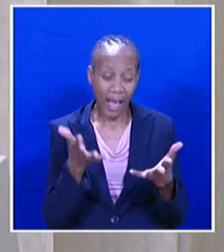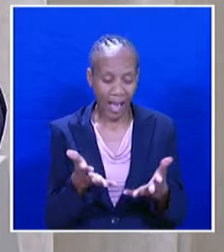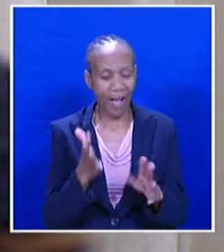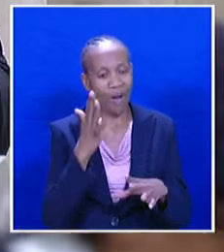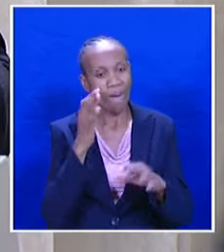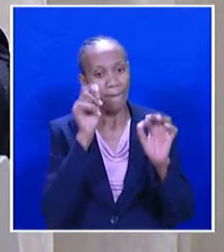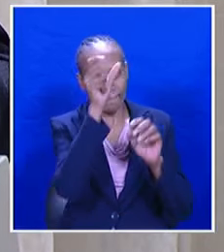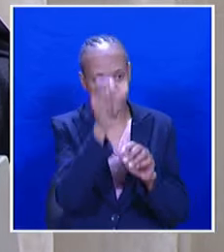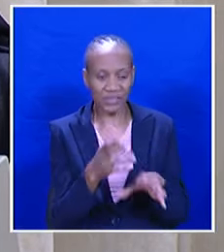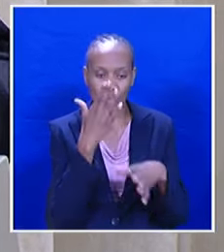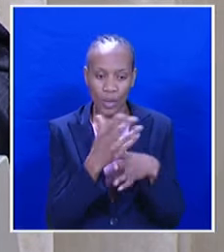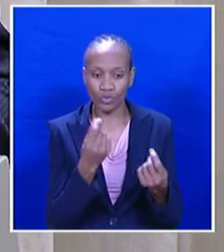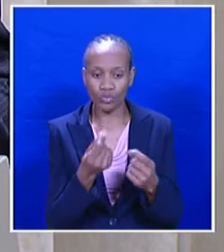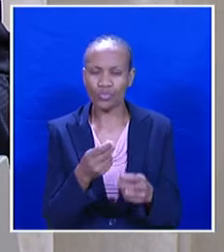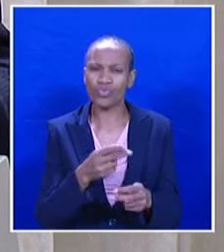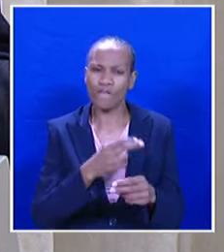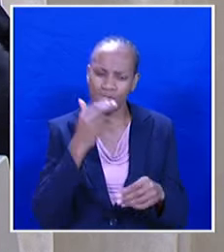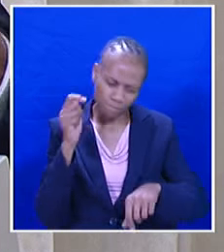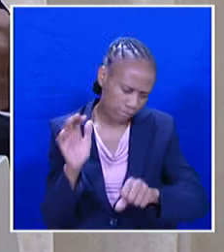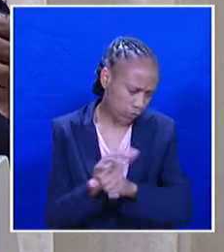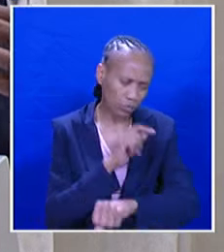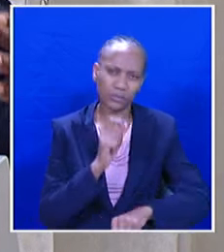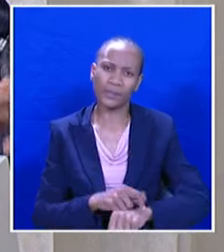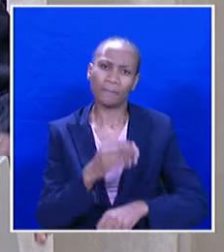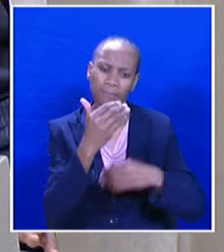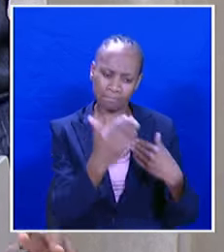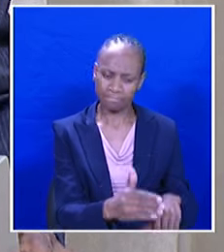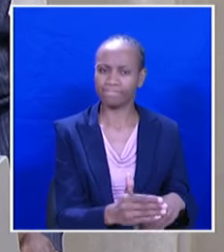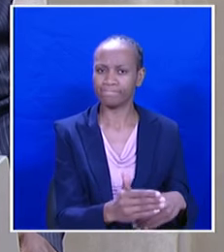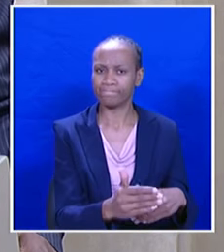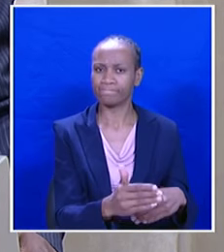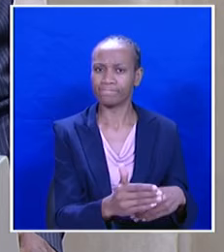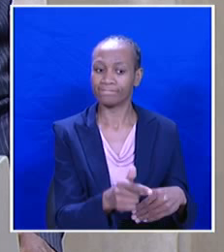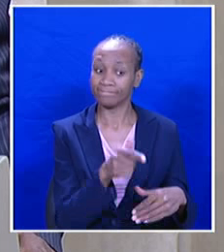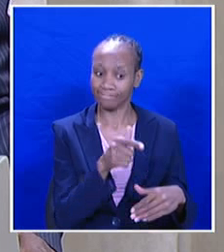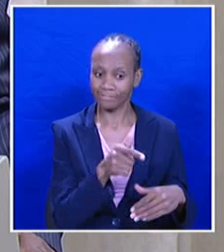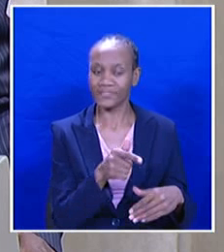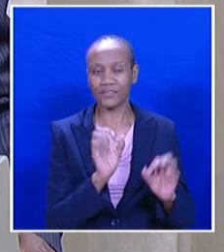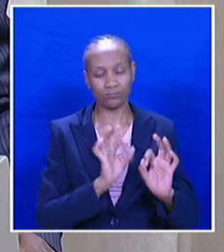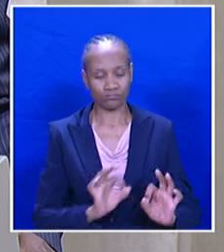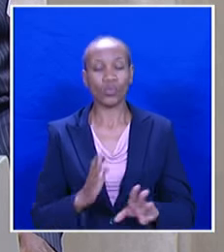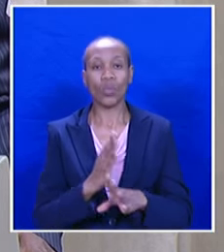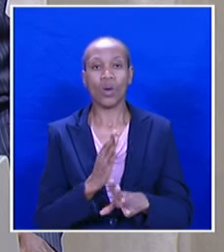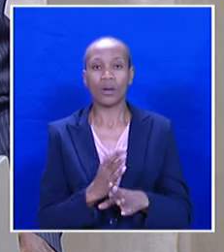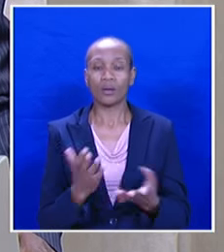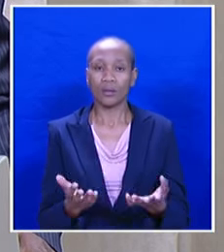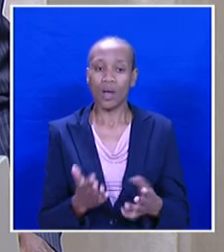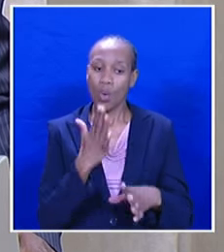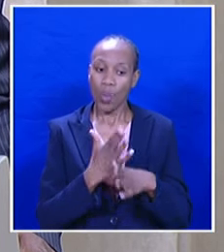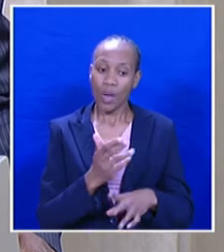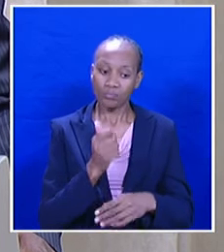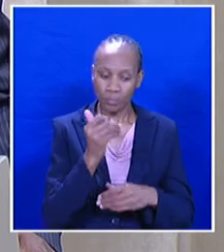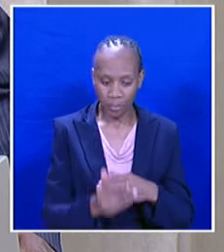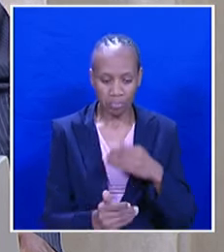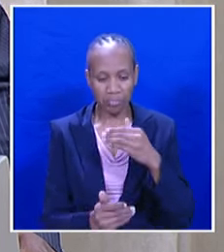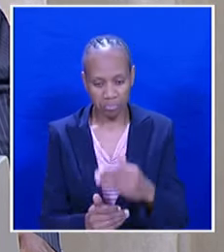people benefit from all the other benefits that an employment process can offer them, like